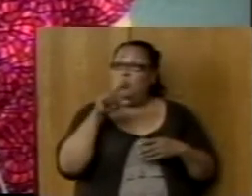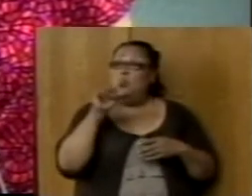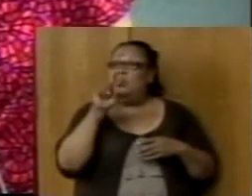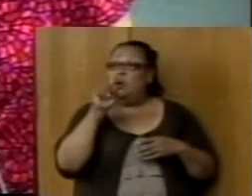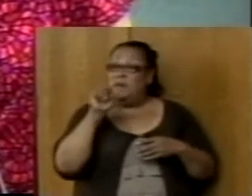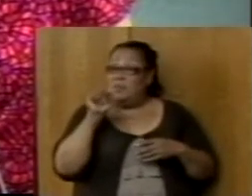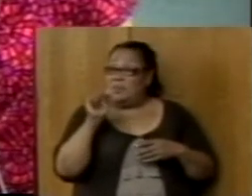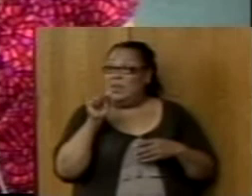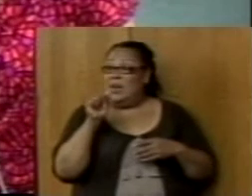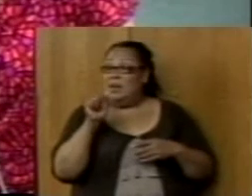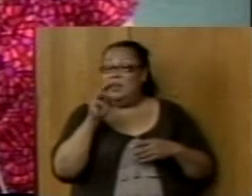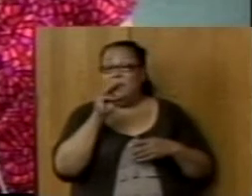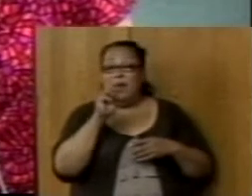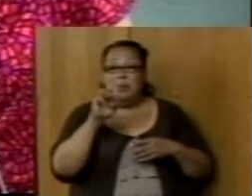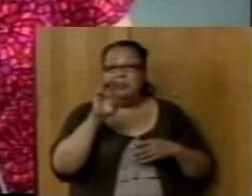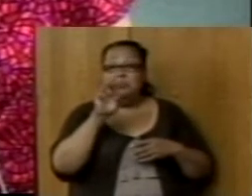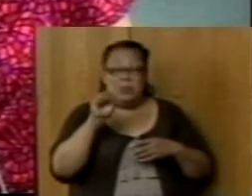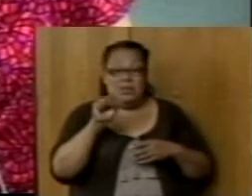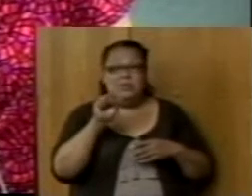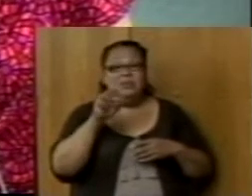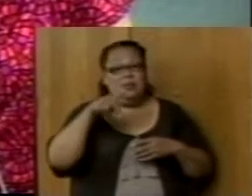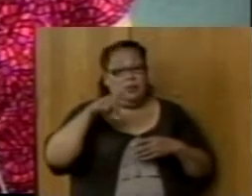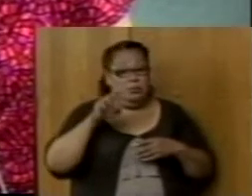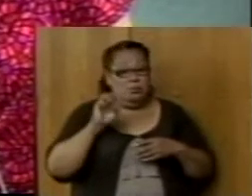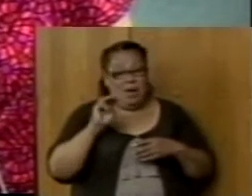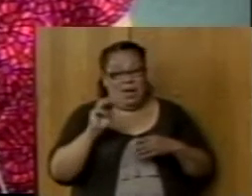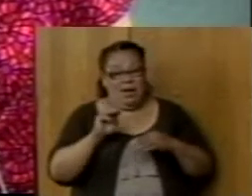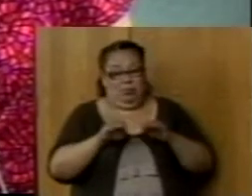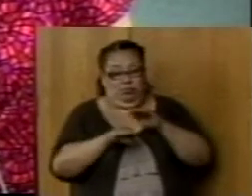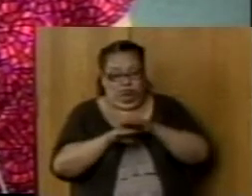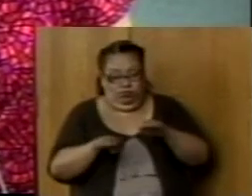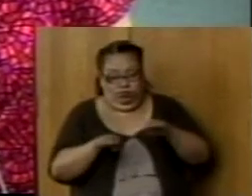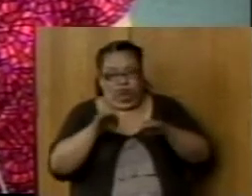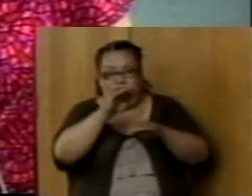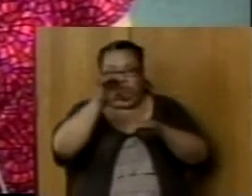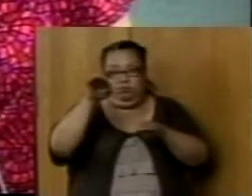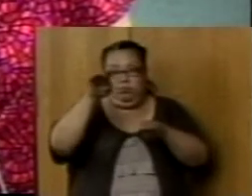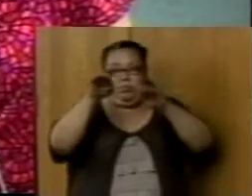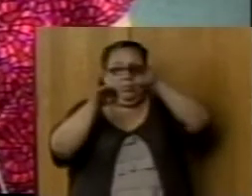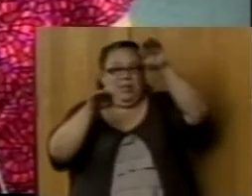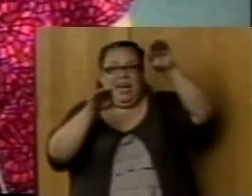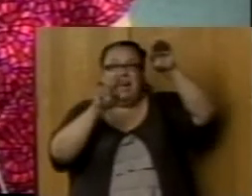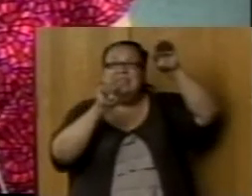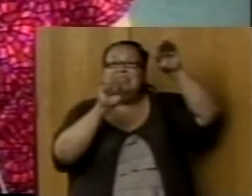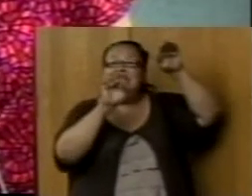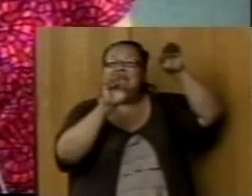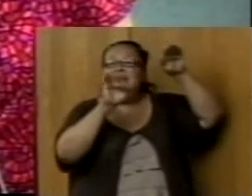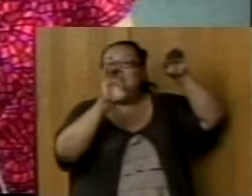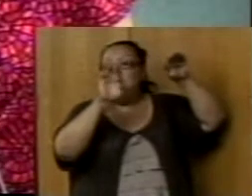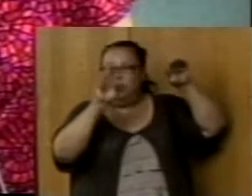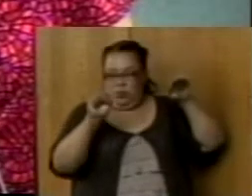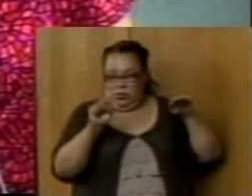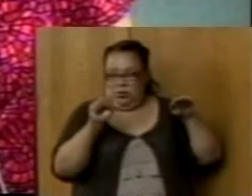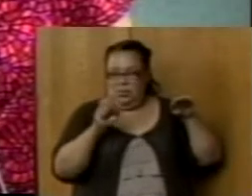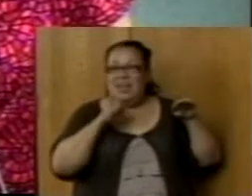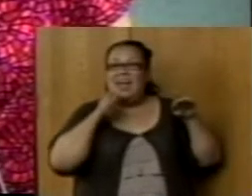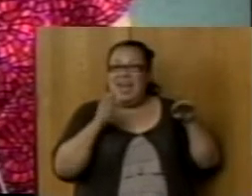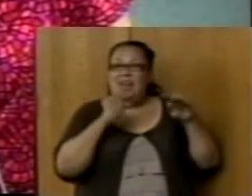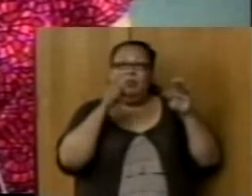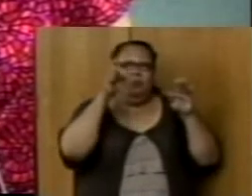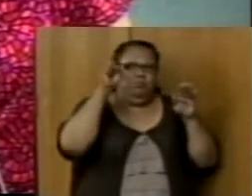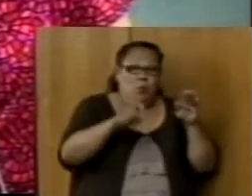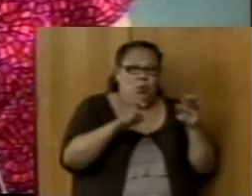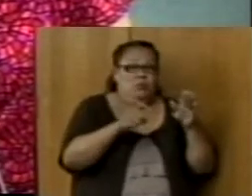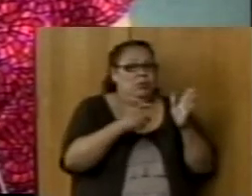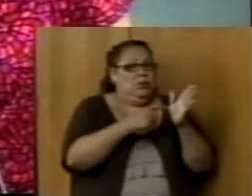that Ms. Pam has presented that we have our schools in tiers. So the schools that are most in need, those are the schools that we're